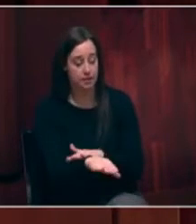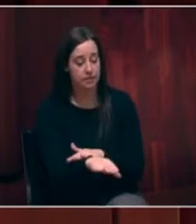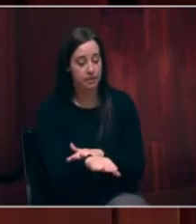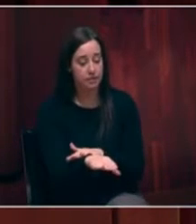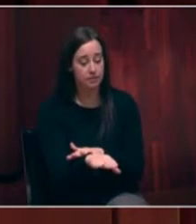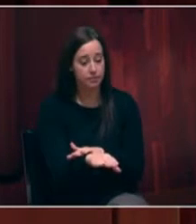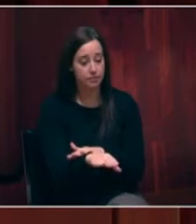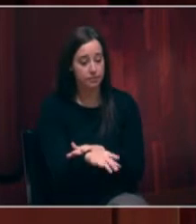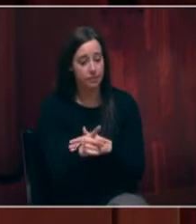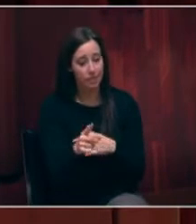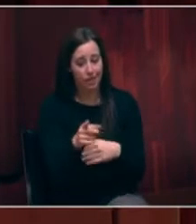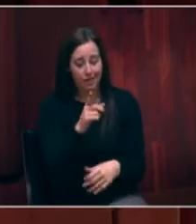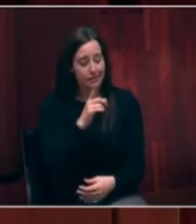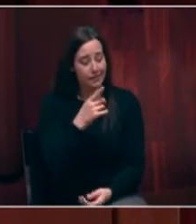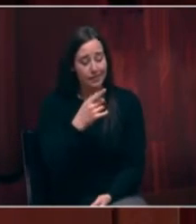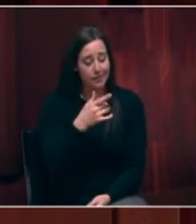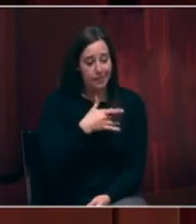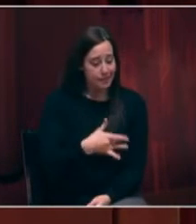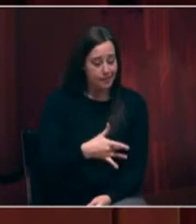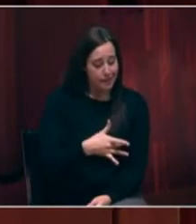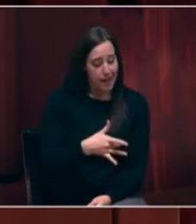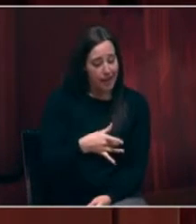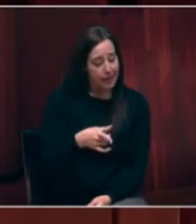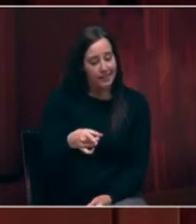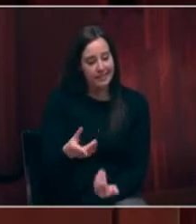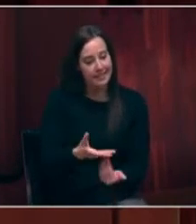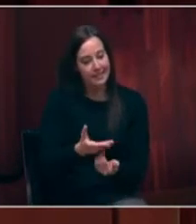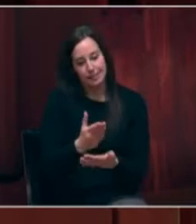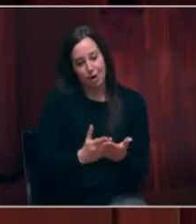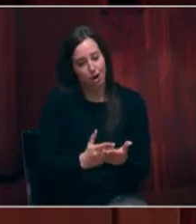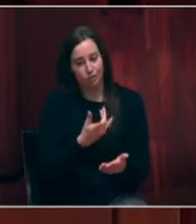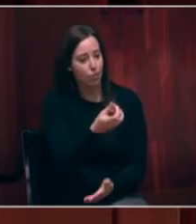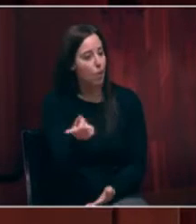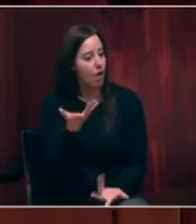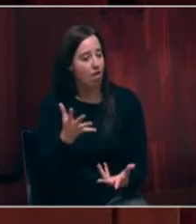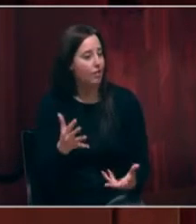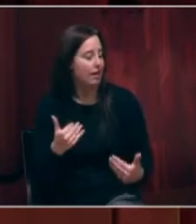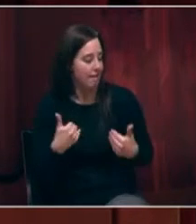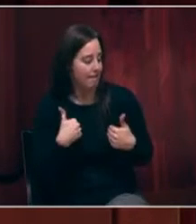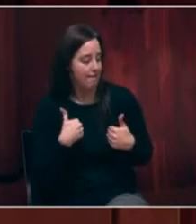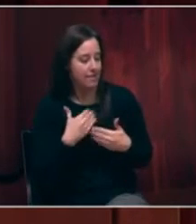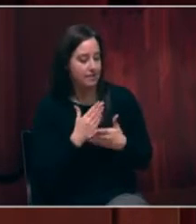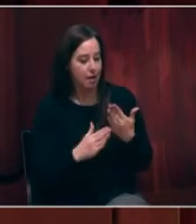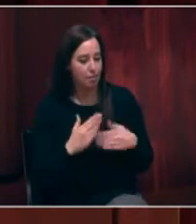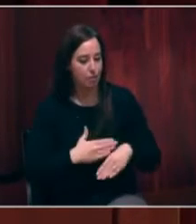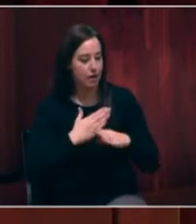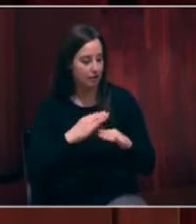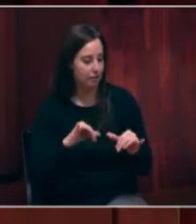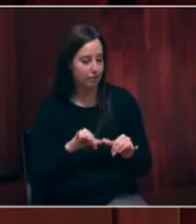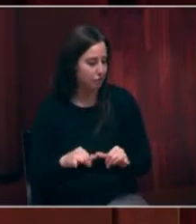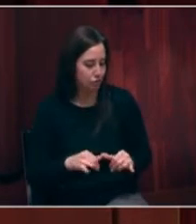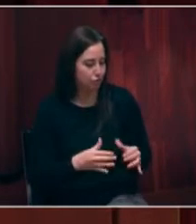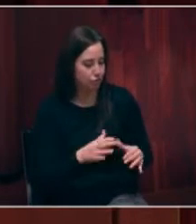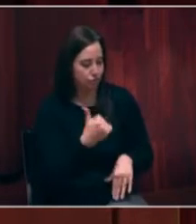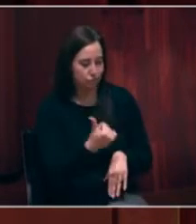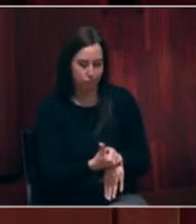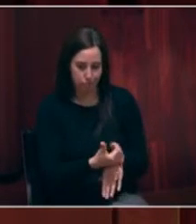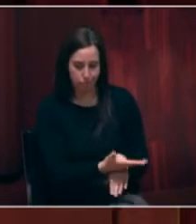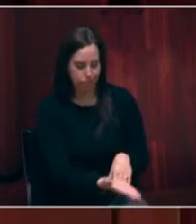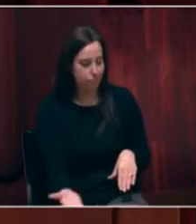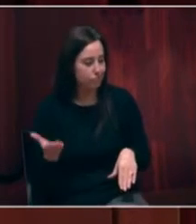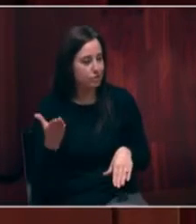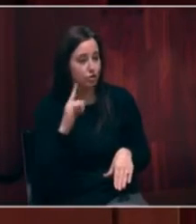most part, this is low-hanging fruit within agencies because every agency has some kind of protective measures when it comes to the physical environment already in place.